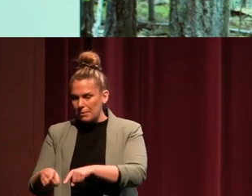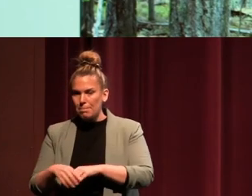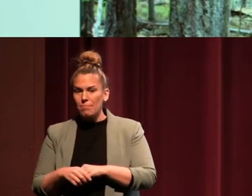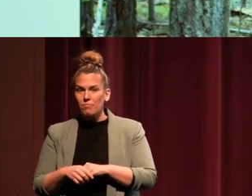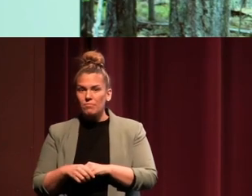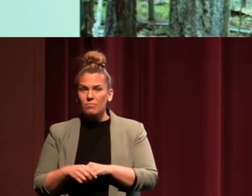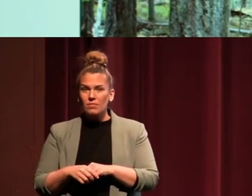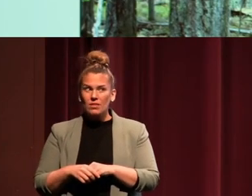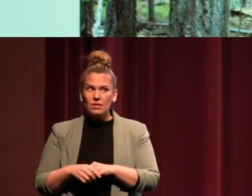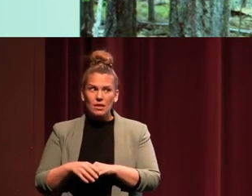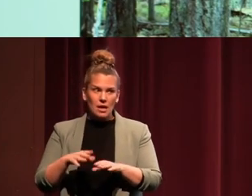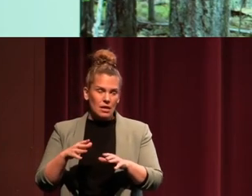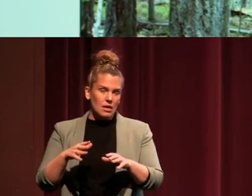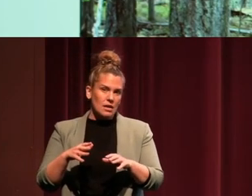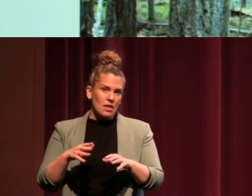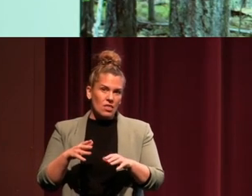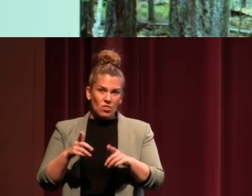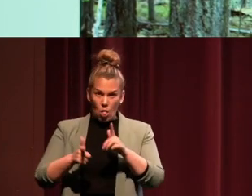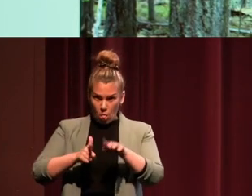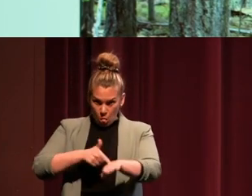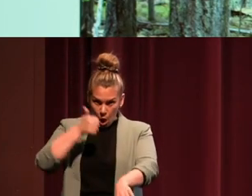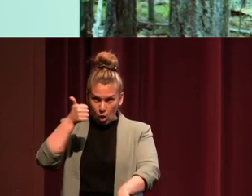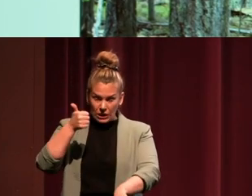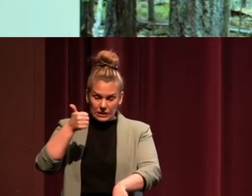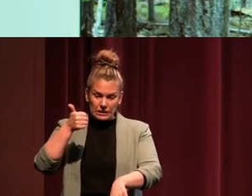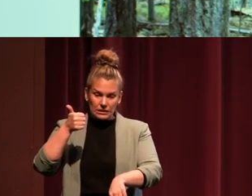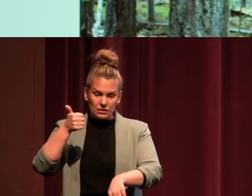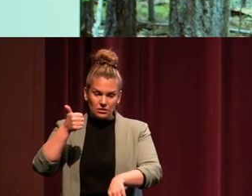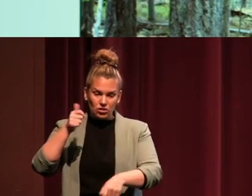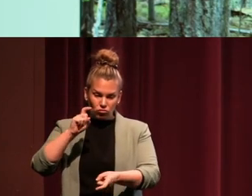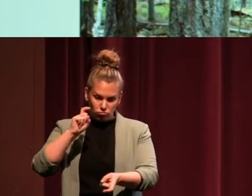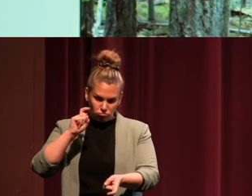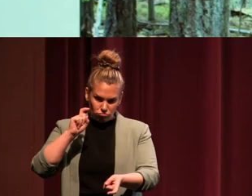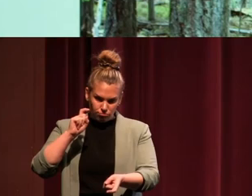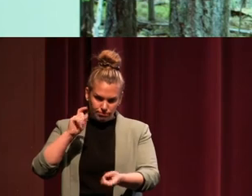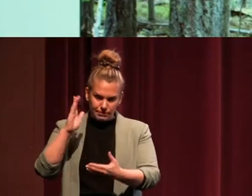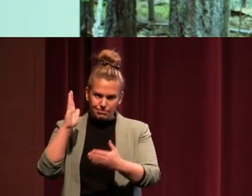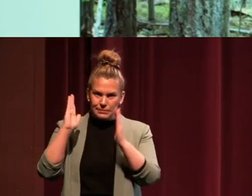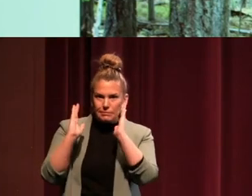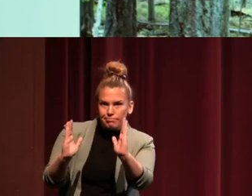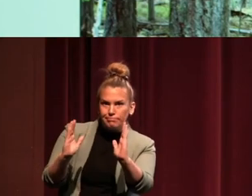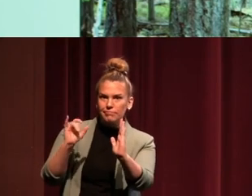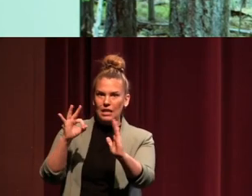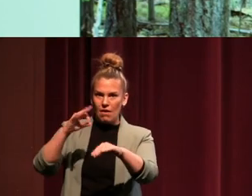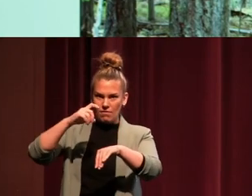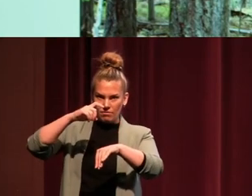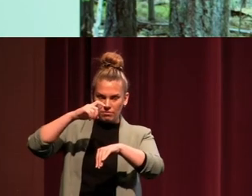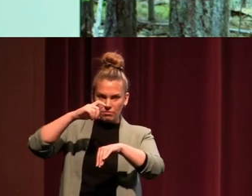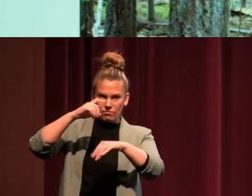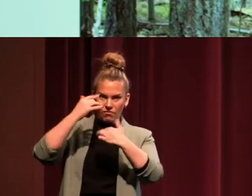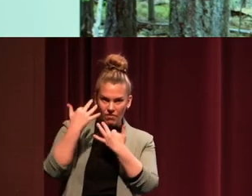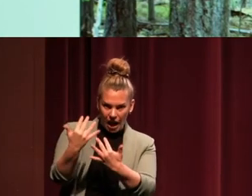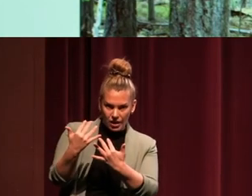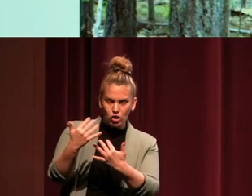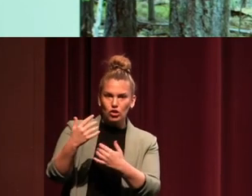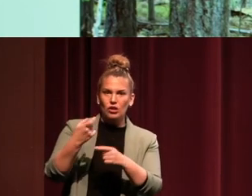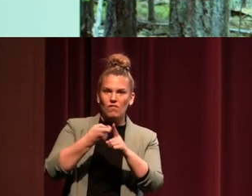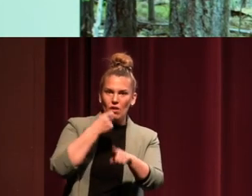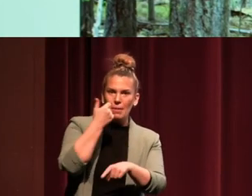longest fire return interval is the one that we're in right now, which is to say from the late 1800s to the present